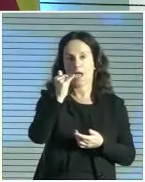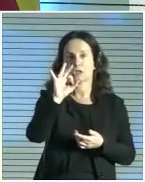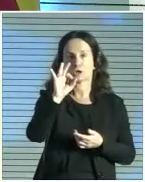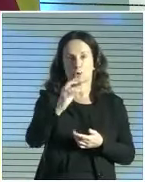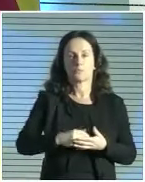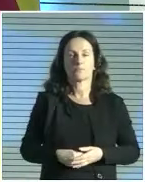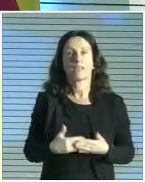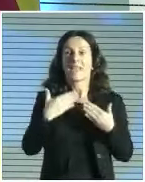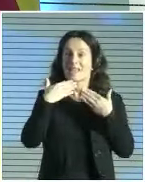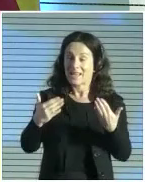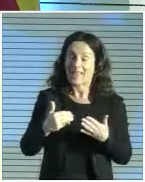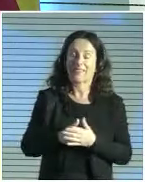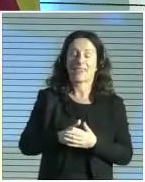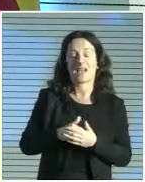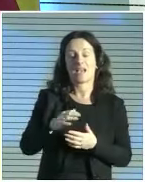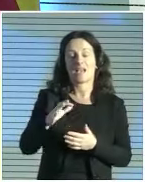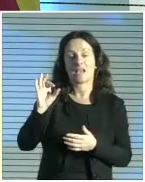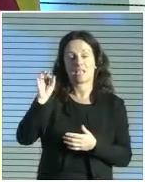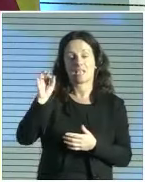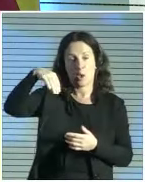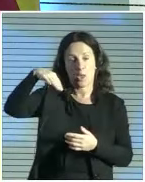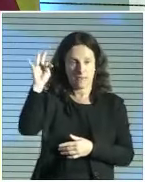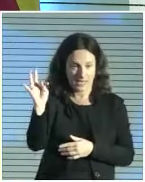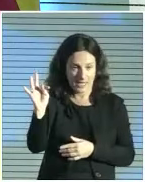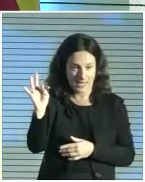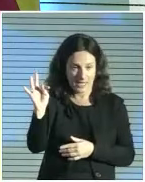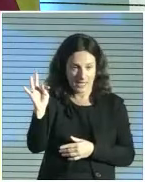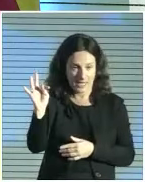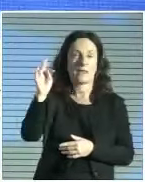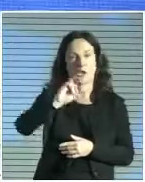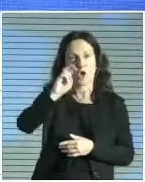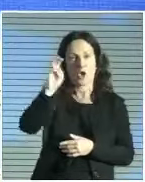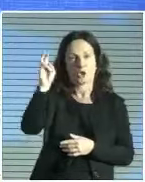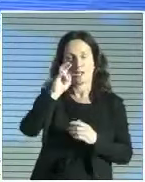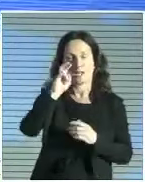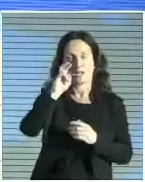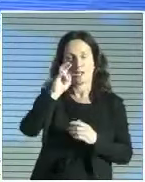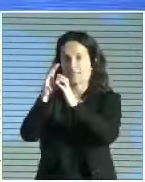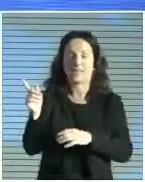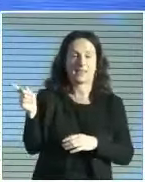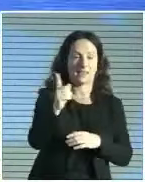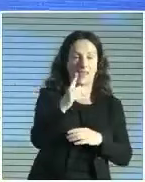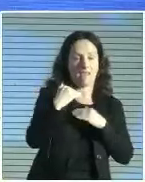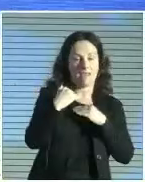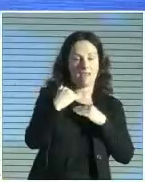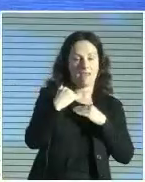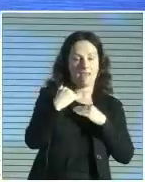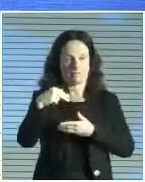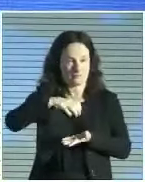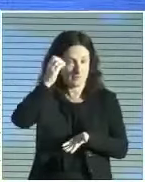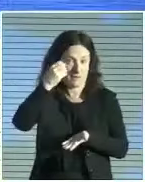me the opportunity to be here with you know, the experts on sustainability,